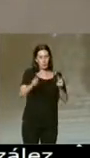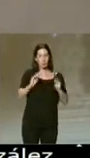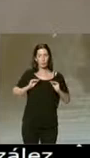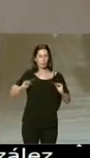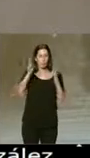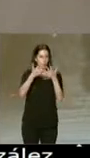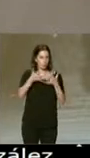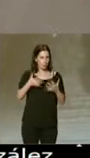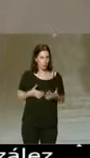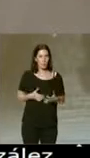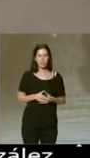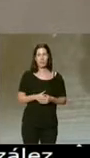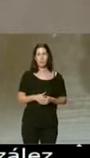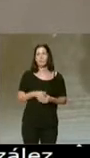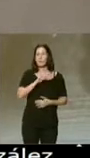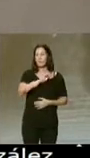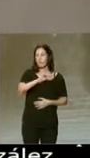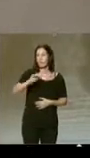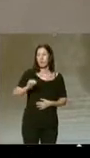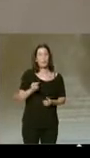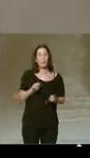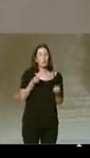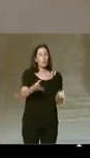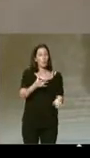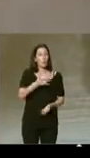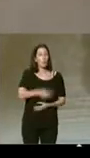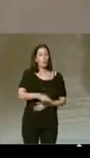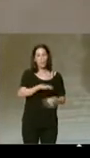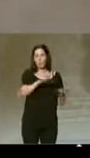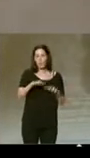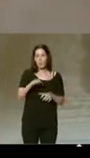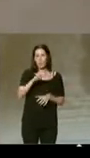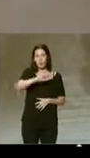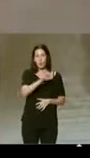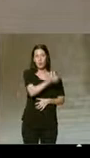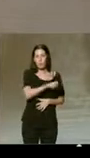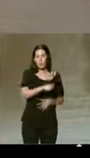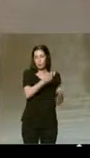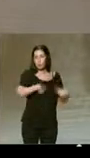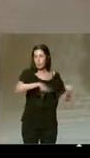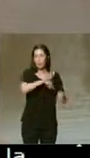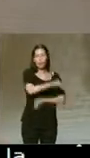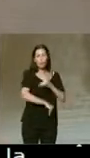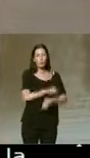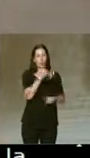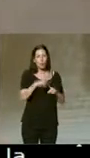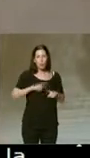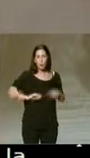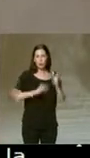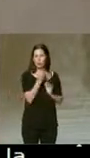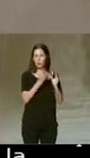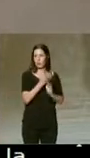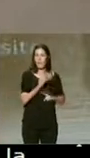entitled Co-Accessibility. How much can we learn from those people who are using